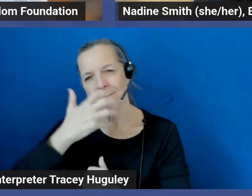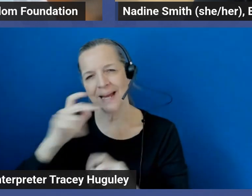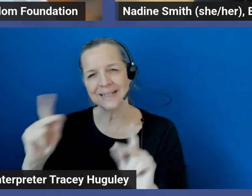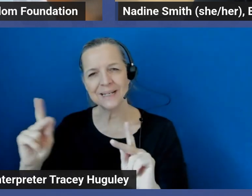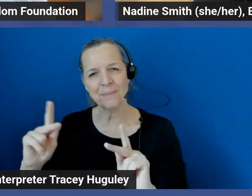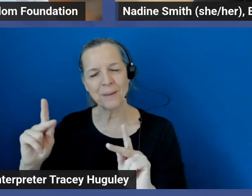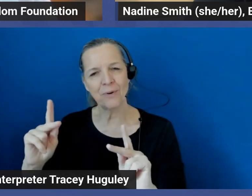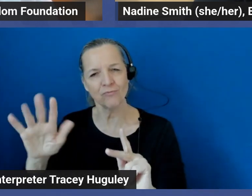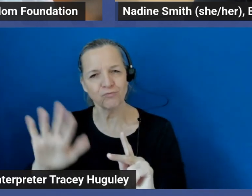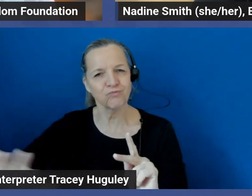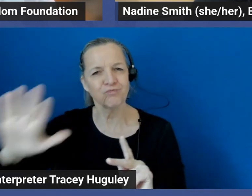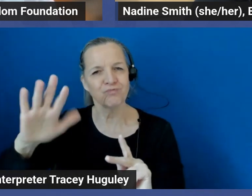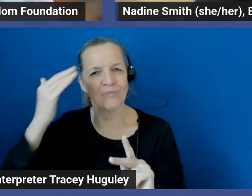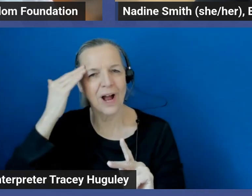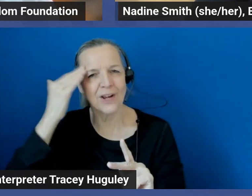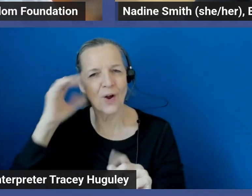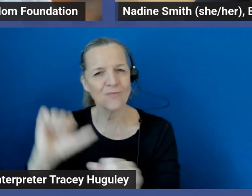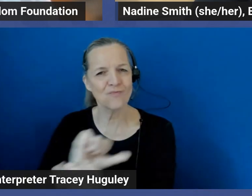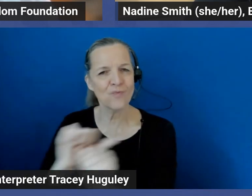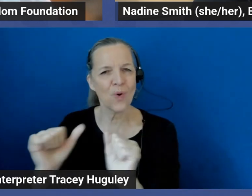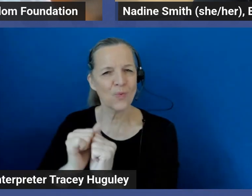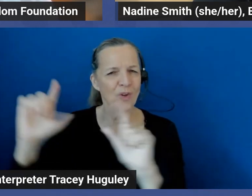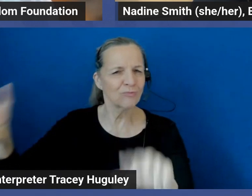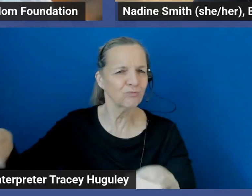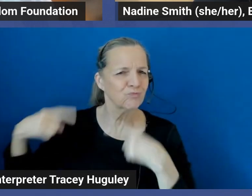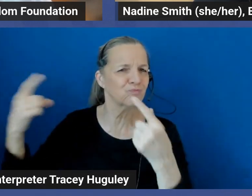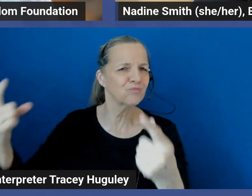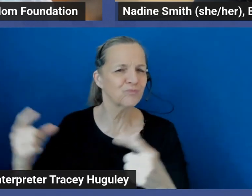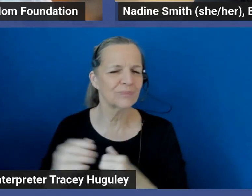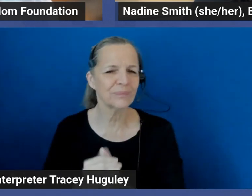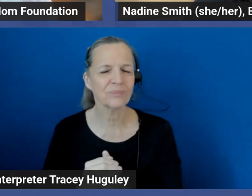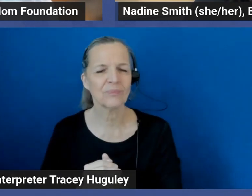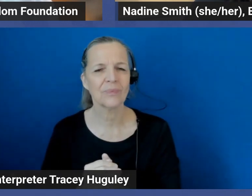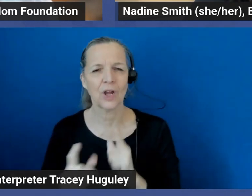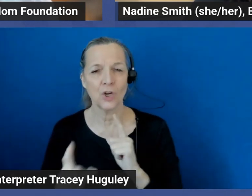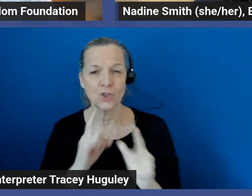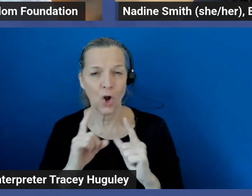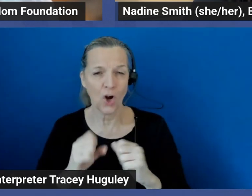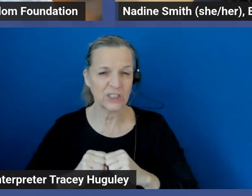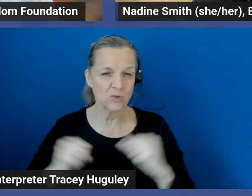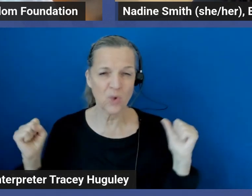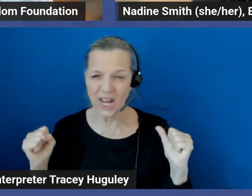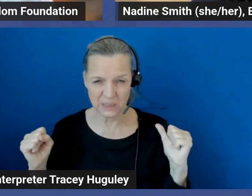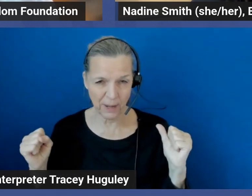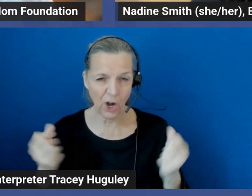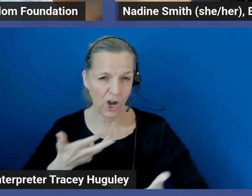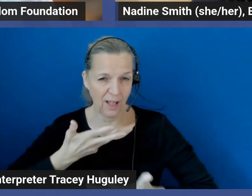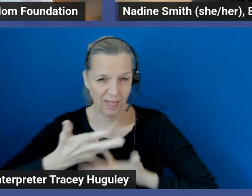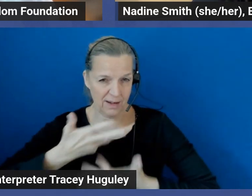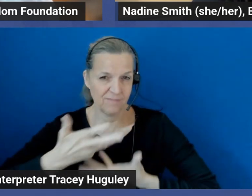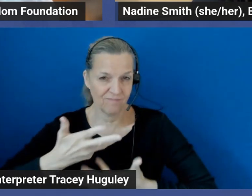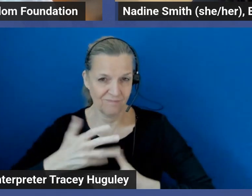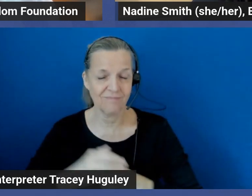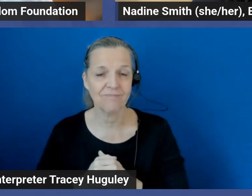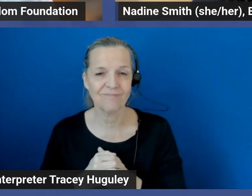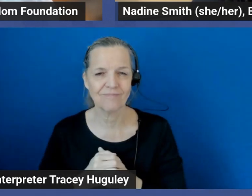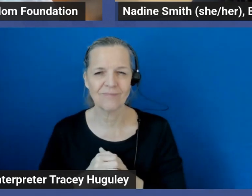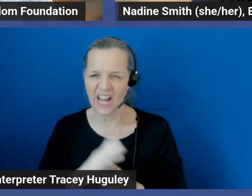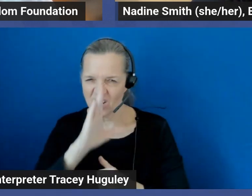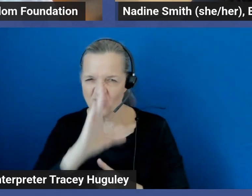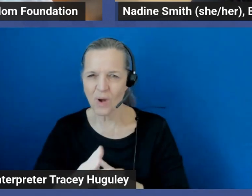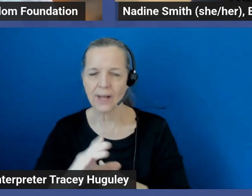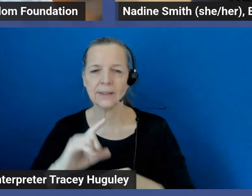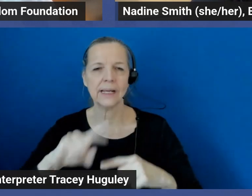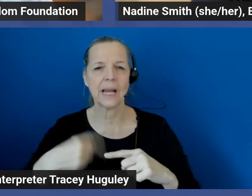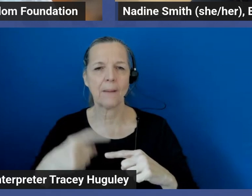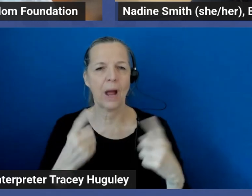people that I know and have worked with over the years, talking transparently and very directly